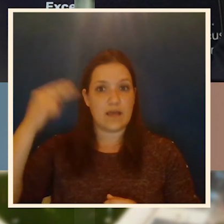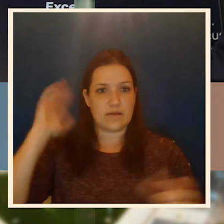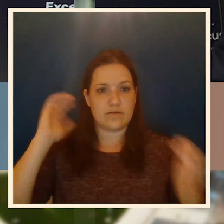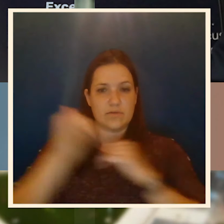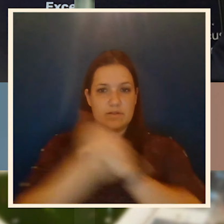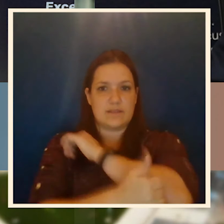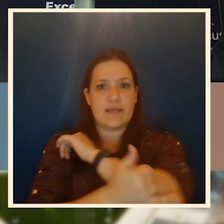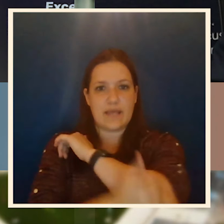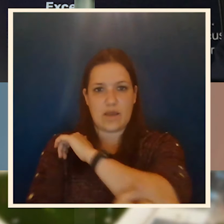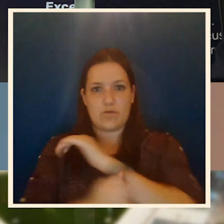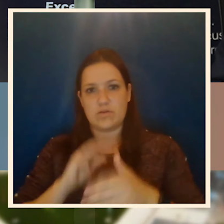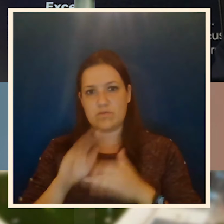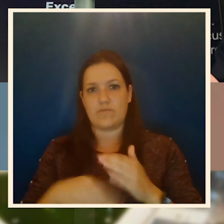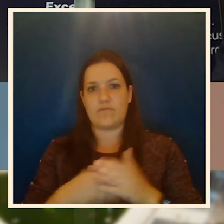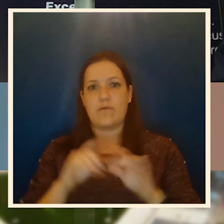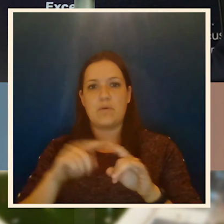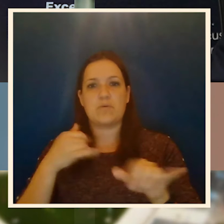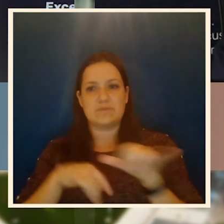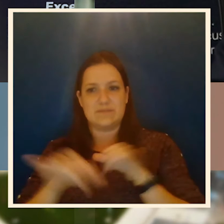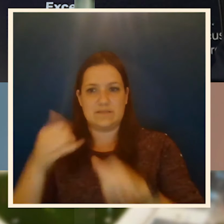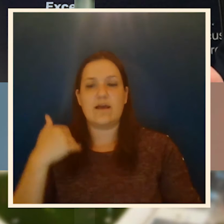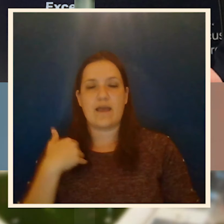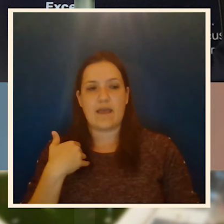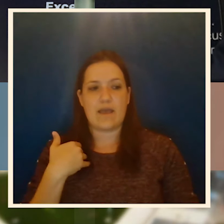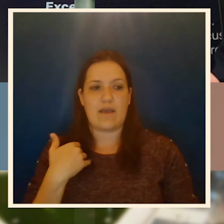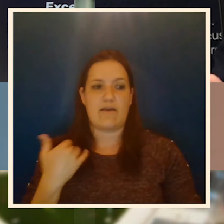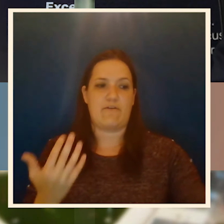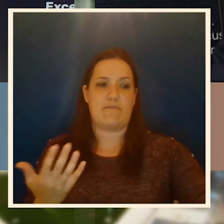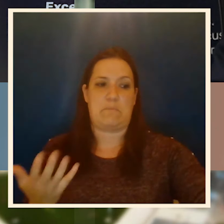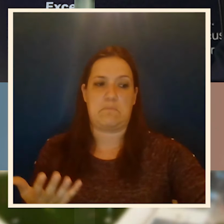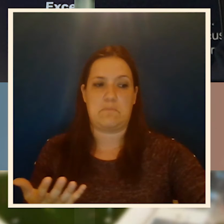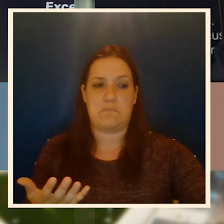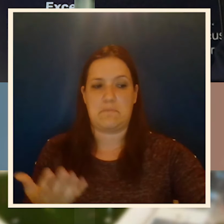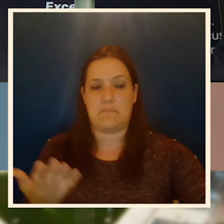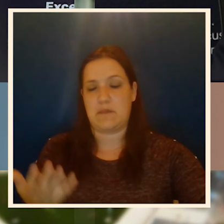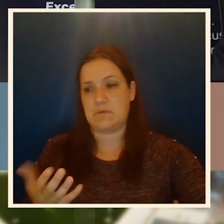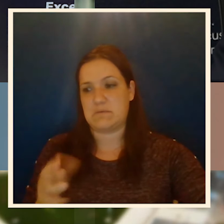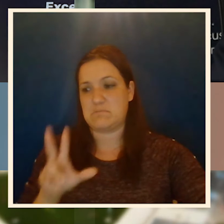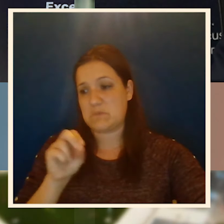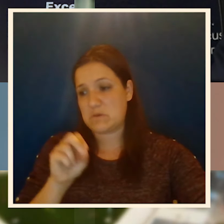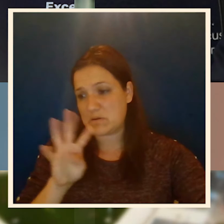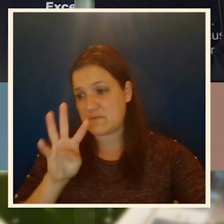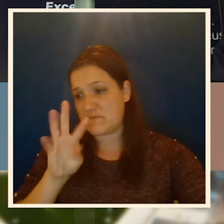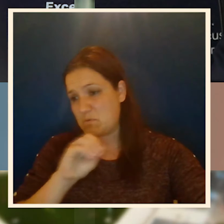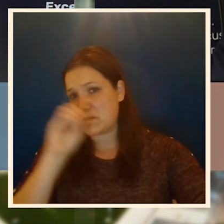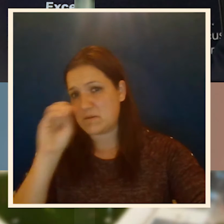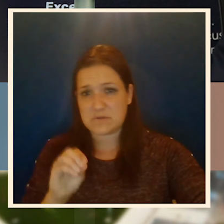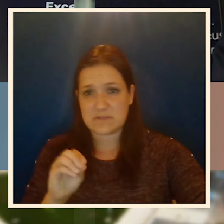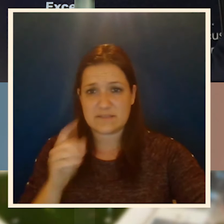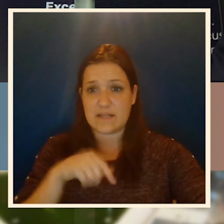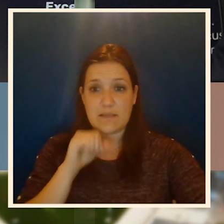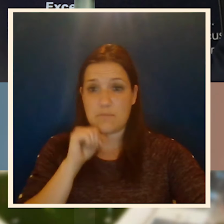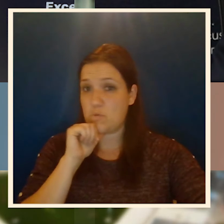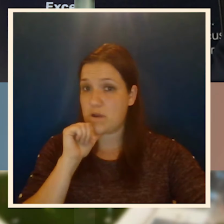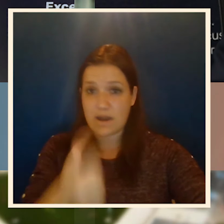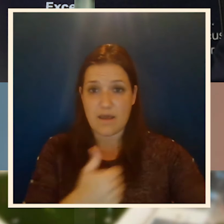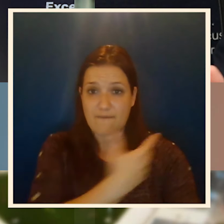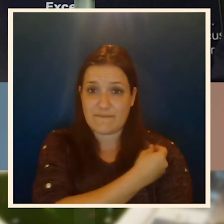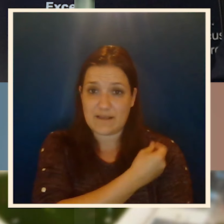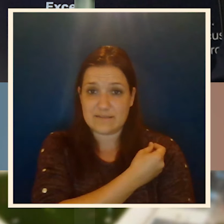overall. But we're still going to have, maybe 30, 40% of our workforce is not vaccinated. Mm-hmm. And